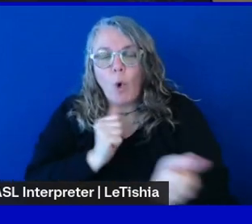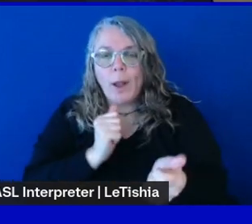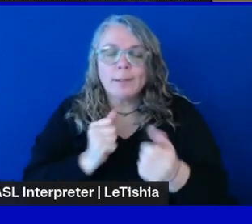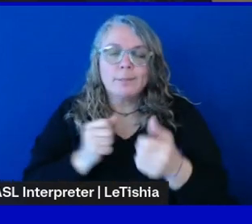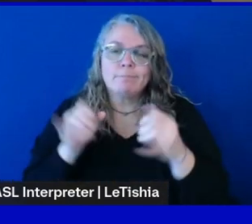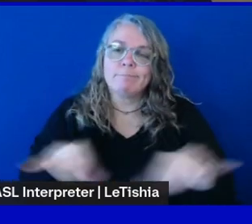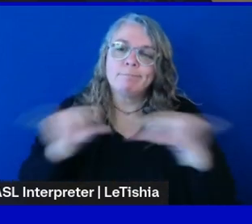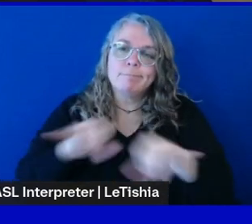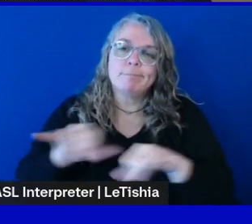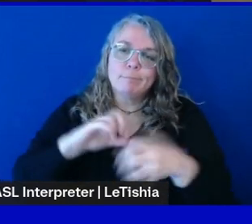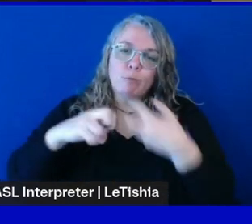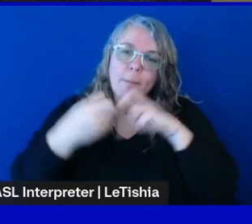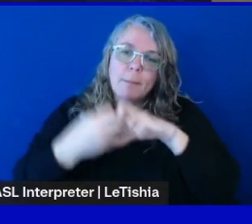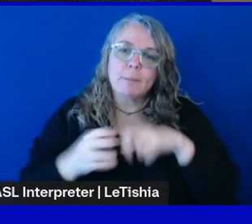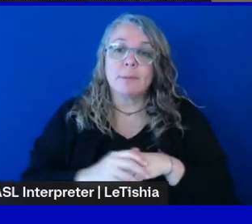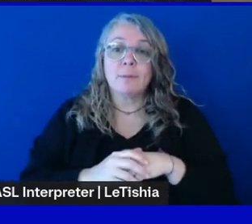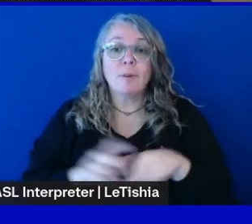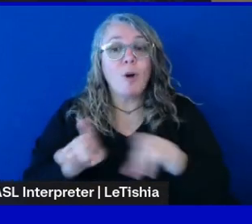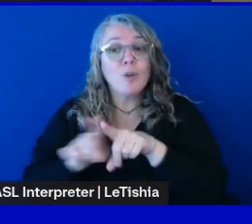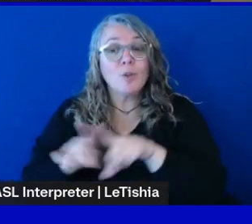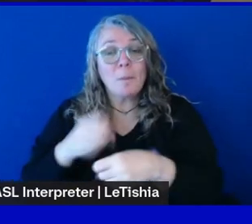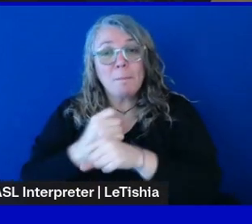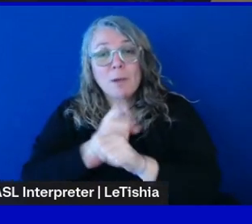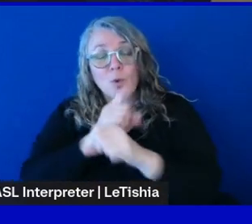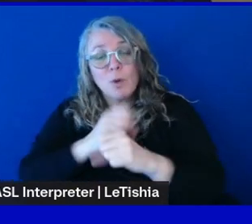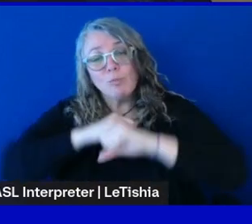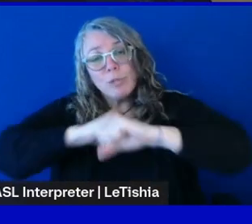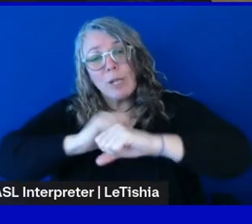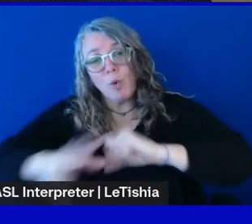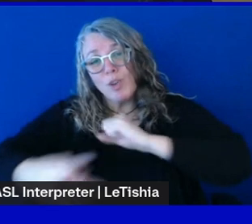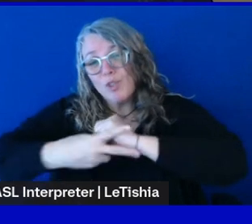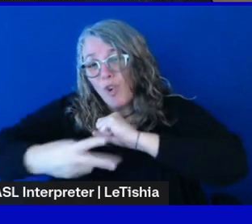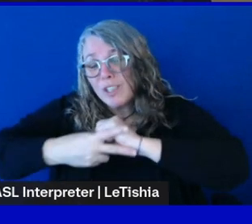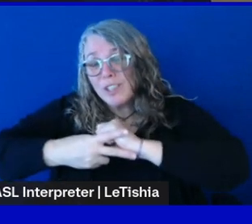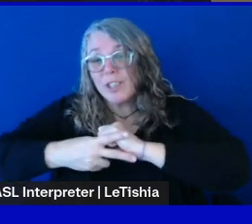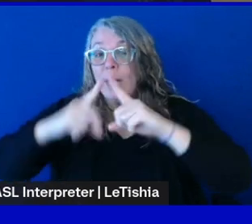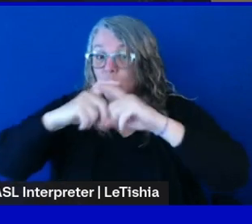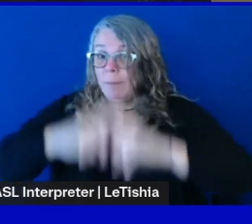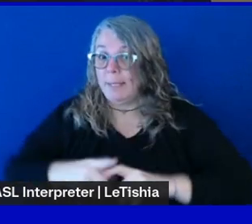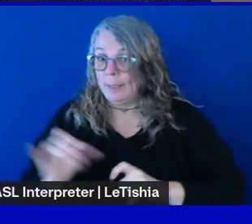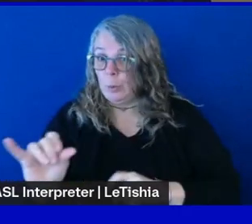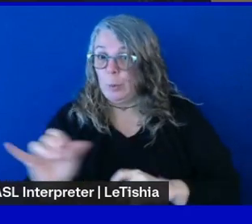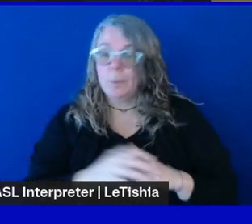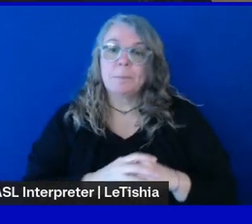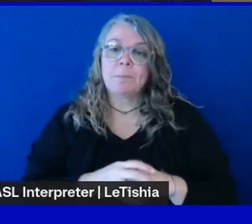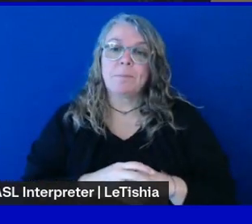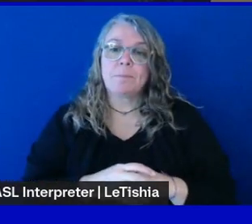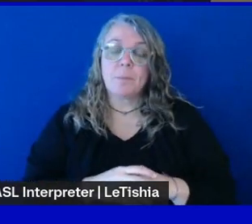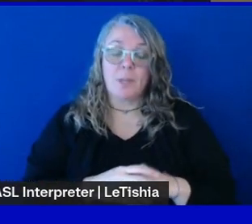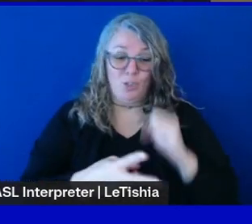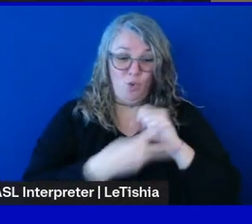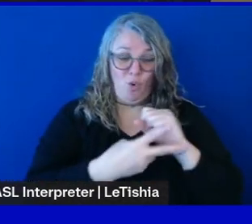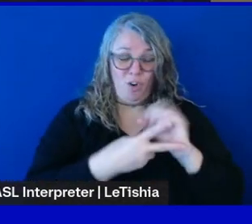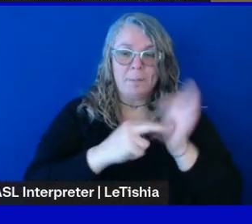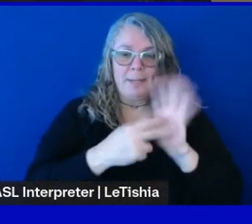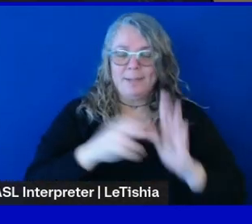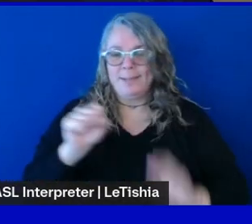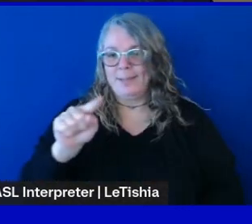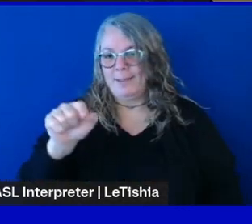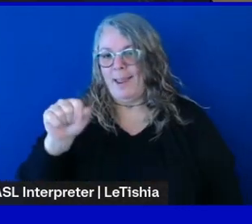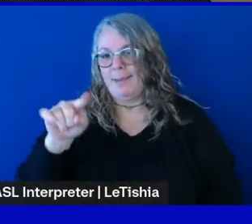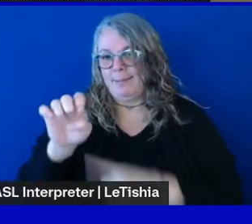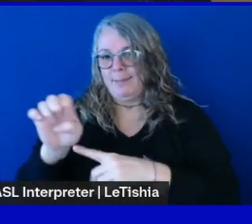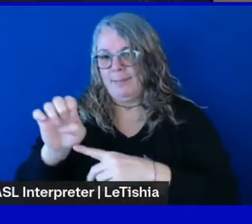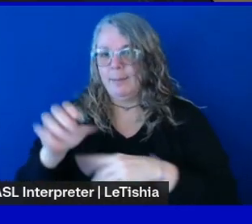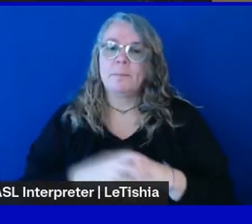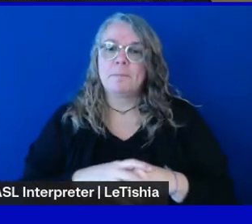well as making sure that you are protecting your storage and encrypting it. By storage, I mean state. And make sure that